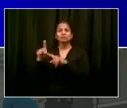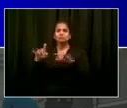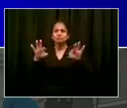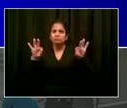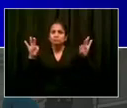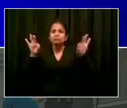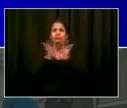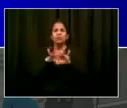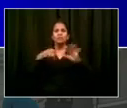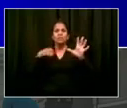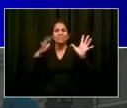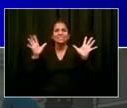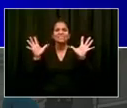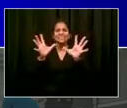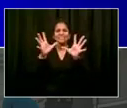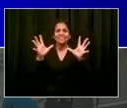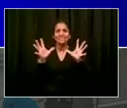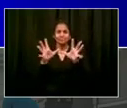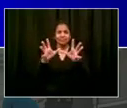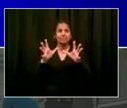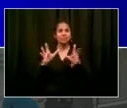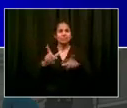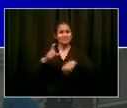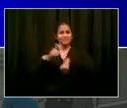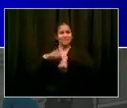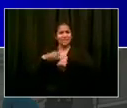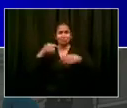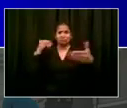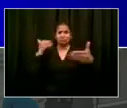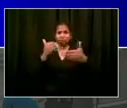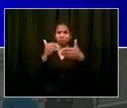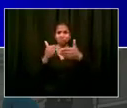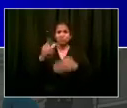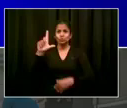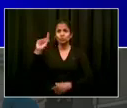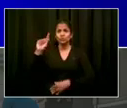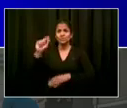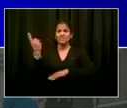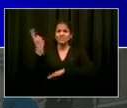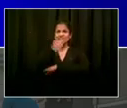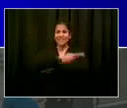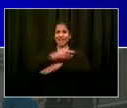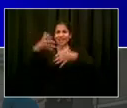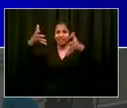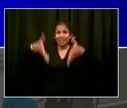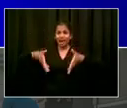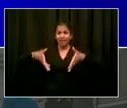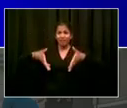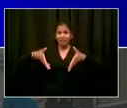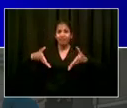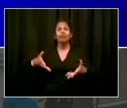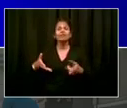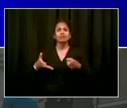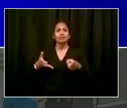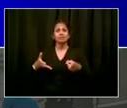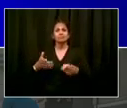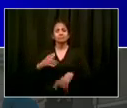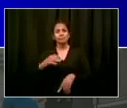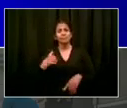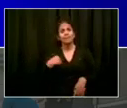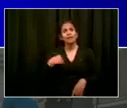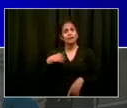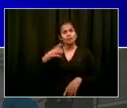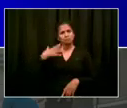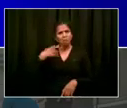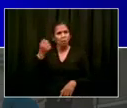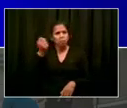a single person who says, what does the census mean to me? Why is it such a big deal? It's abstract, to say the least, but here's again